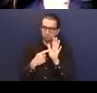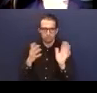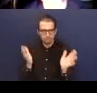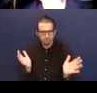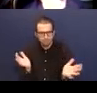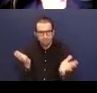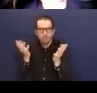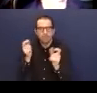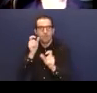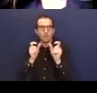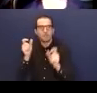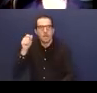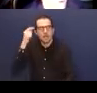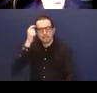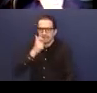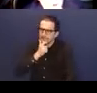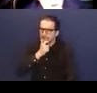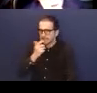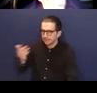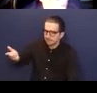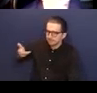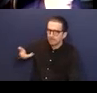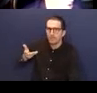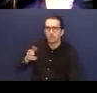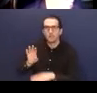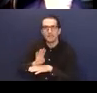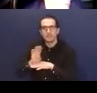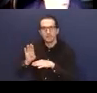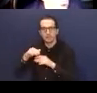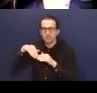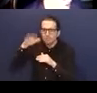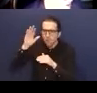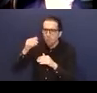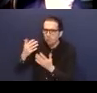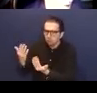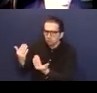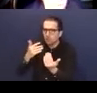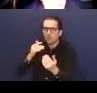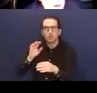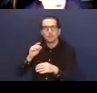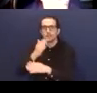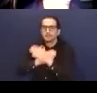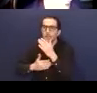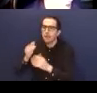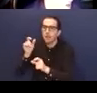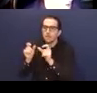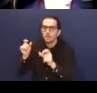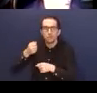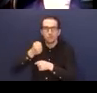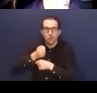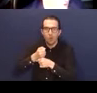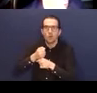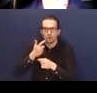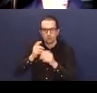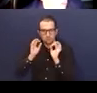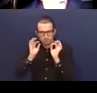make sure that the business is more accessible in terms of the portals that it uses for getting information. So